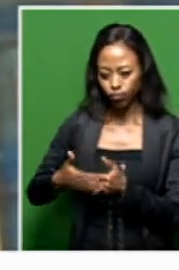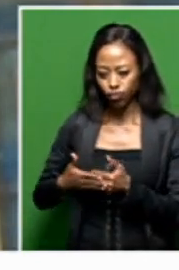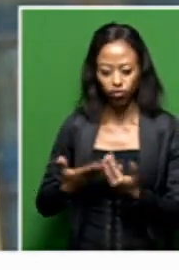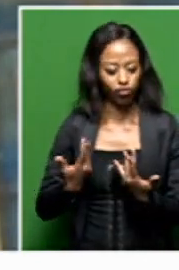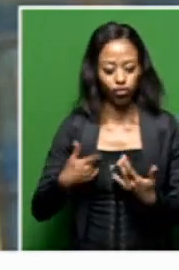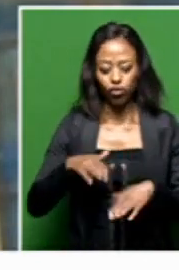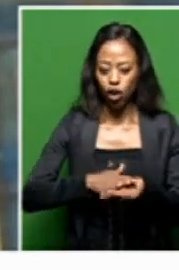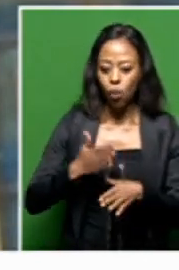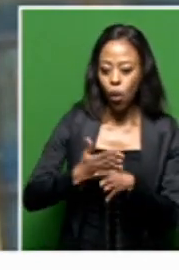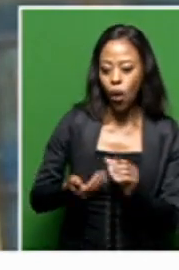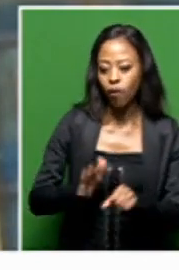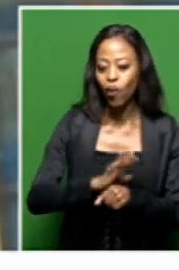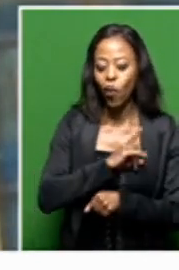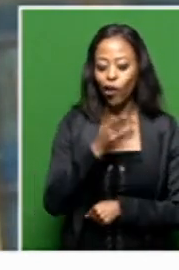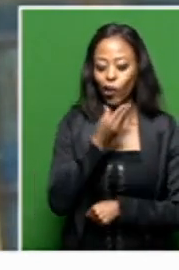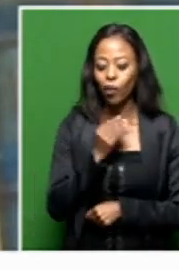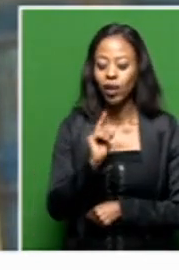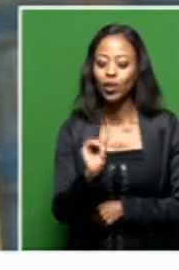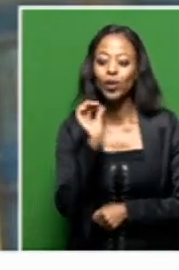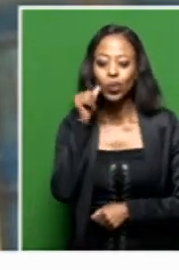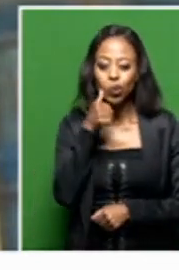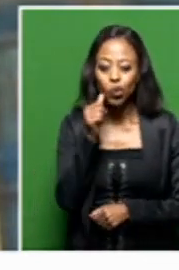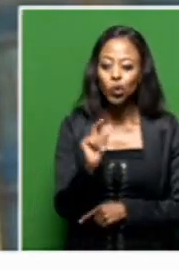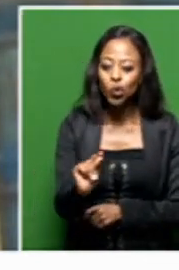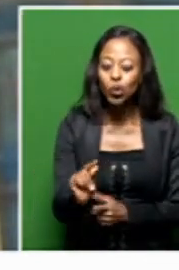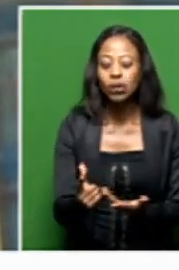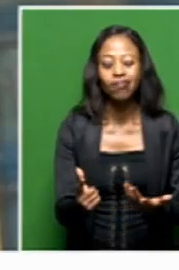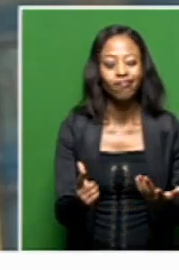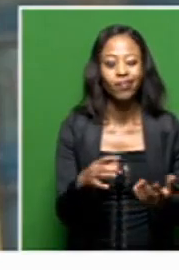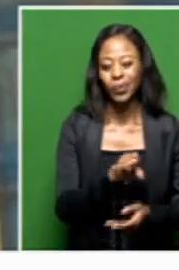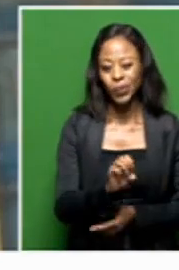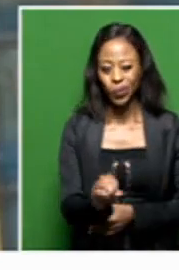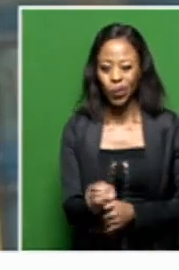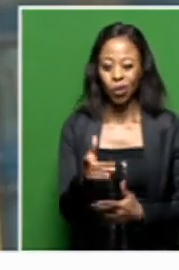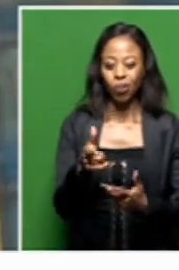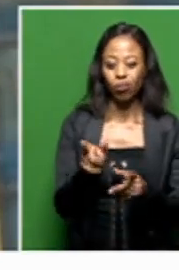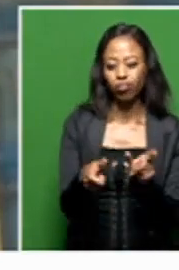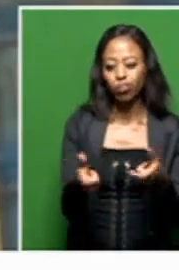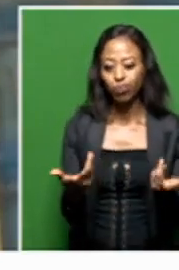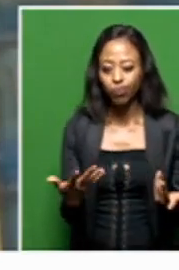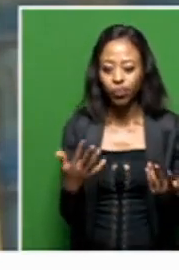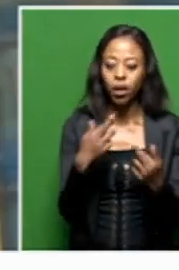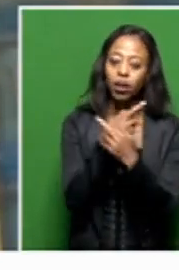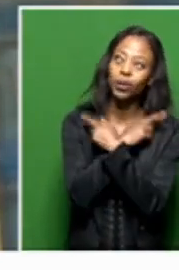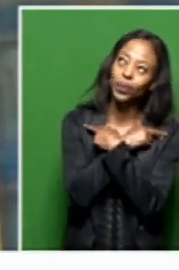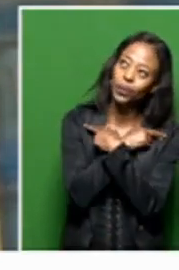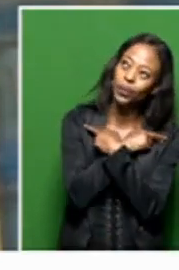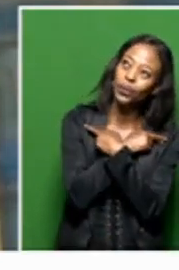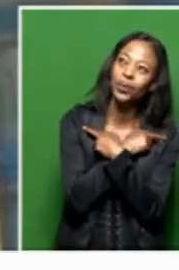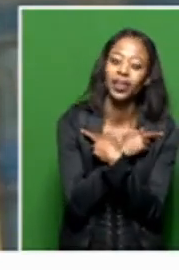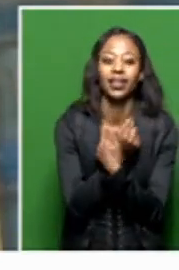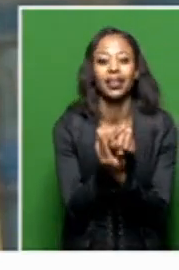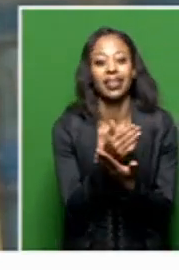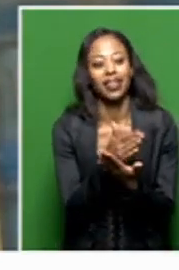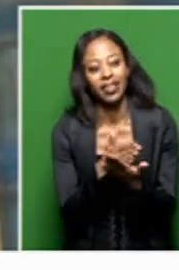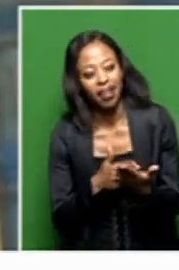because I understand Christmas is coming up tomorrow or quite soon. So people are resting. A number of